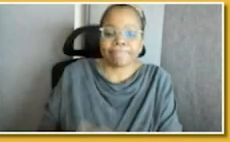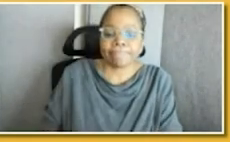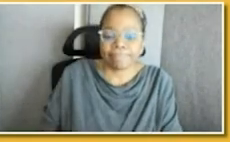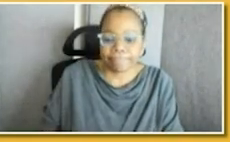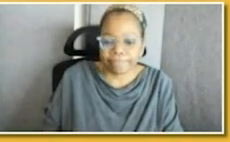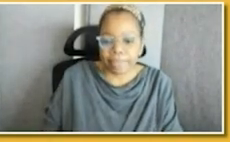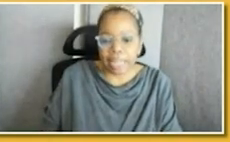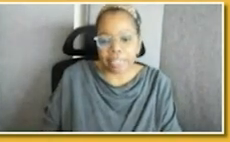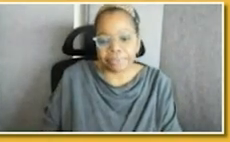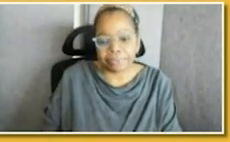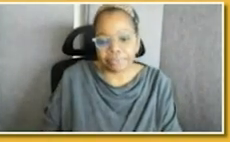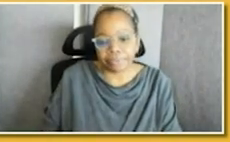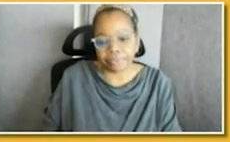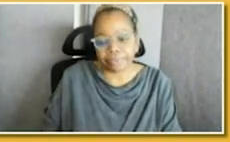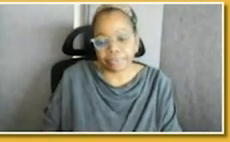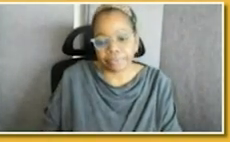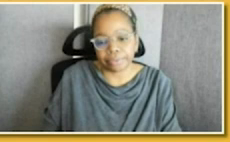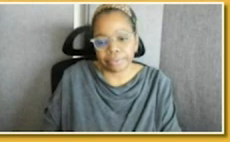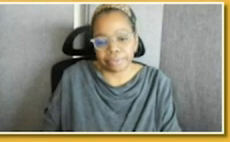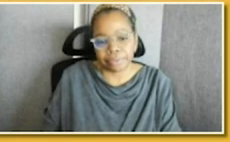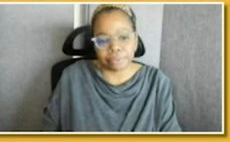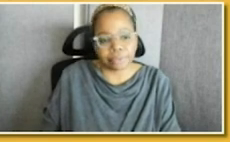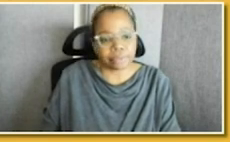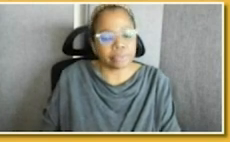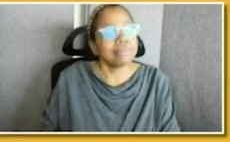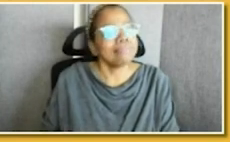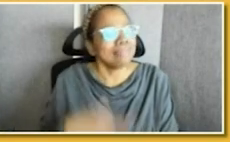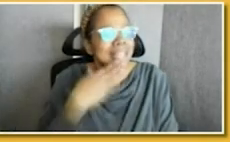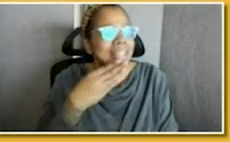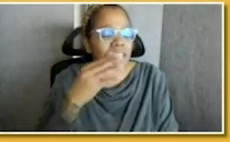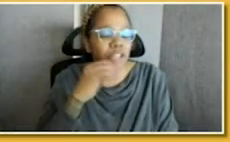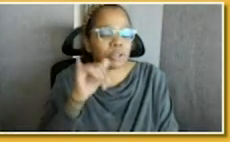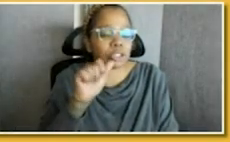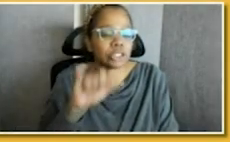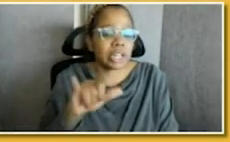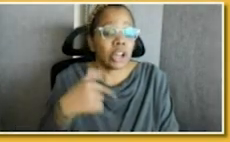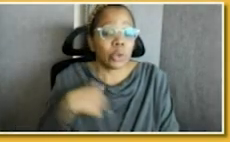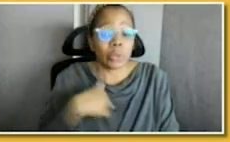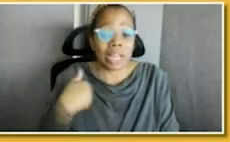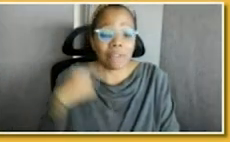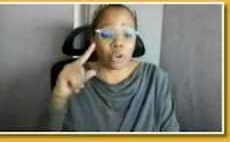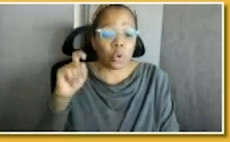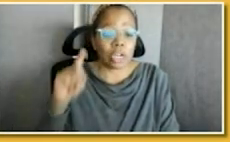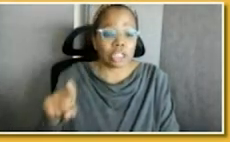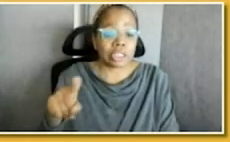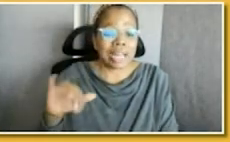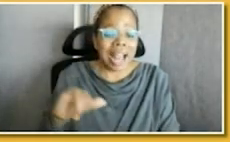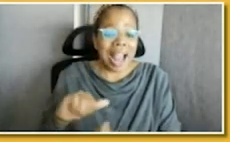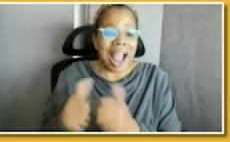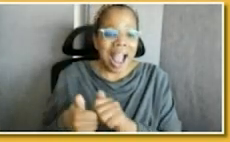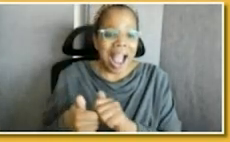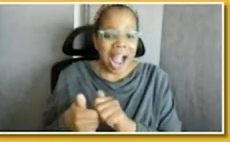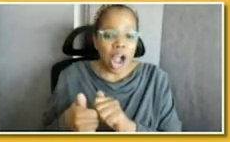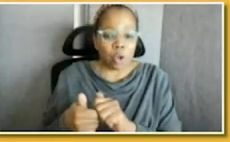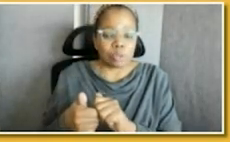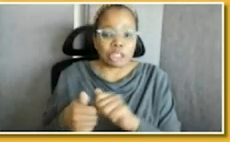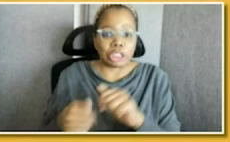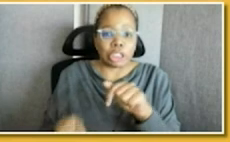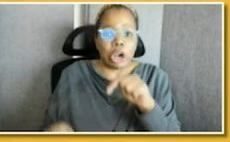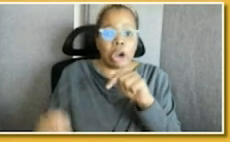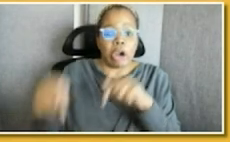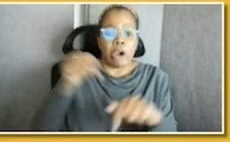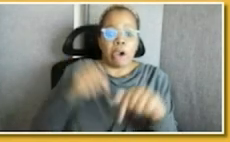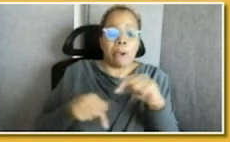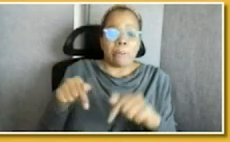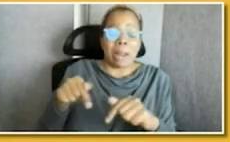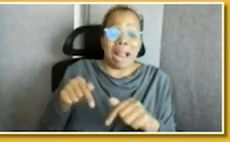Thanks, Jay. So we do have a question about how to reverse the sort of privatization process, which we will get to a little bit later.